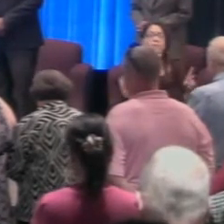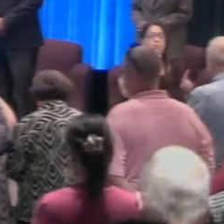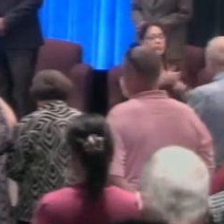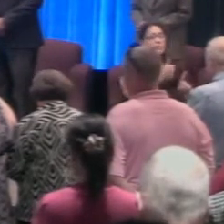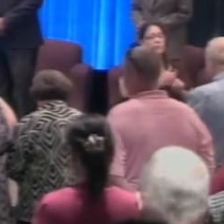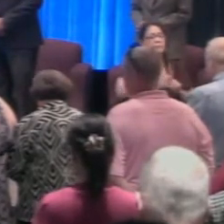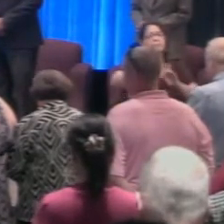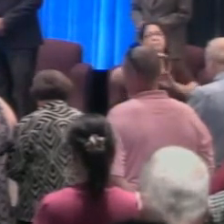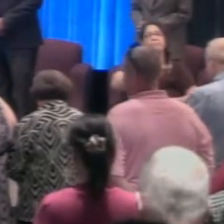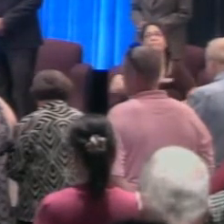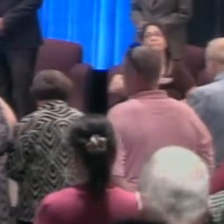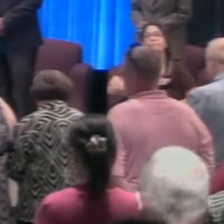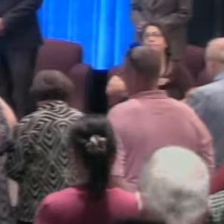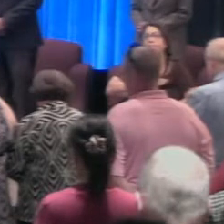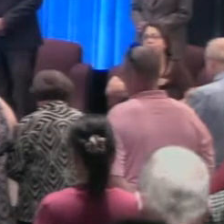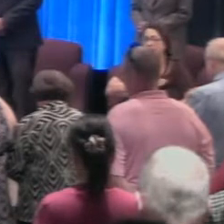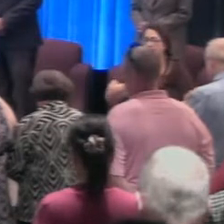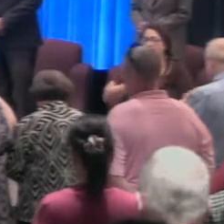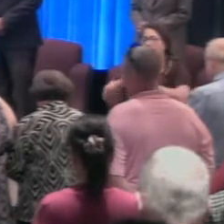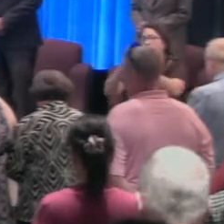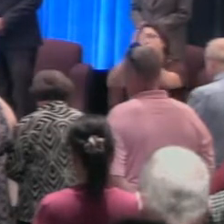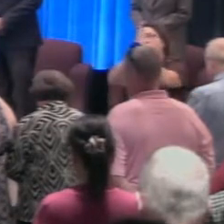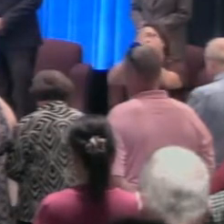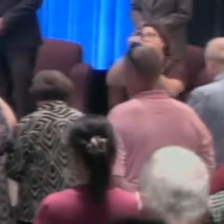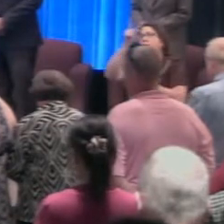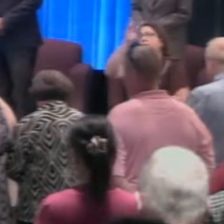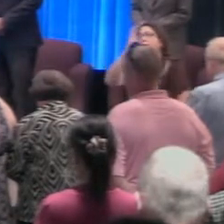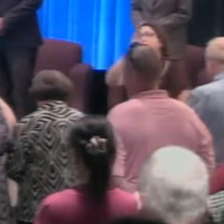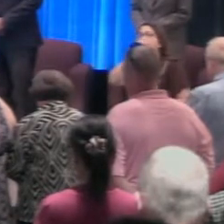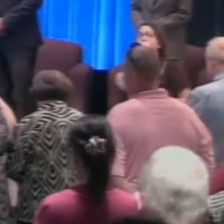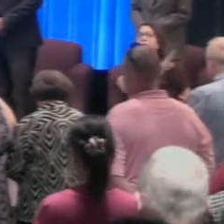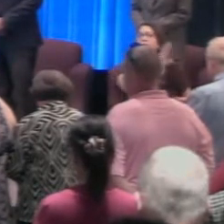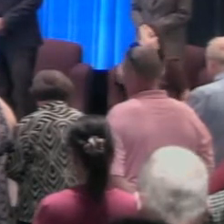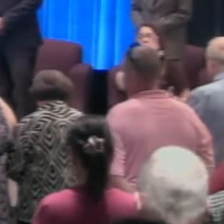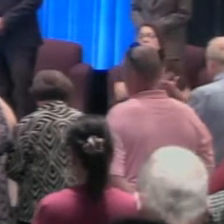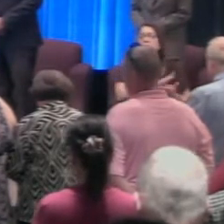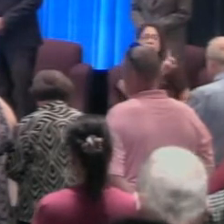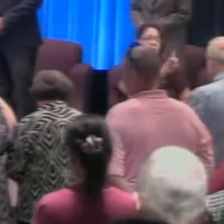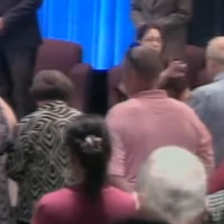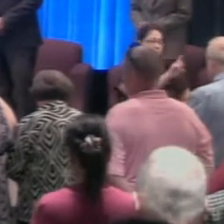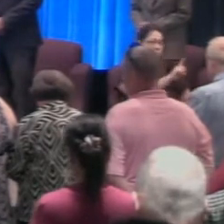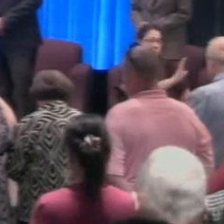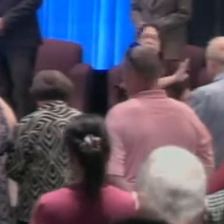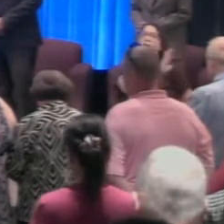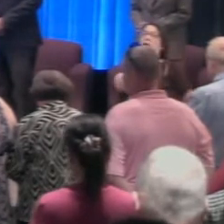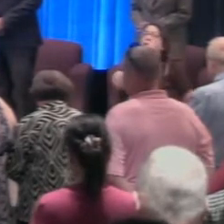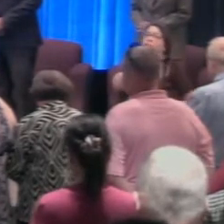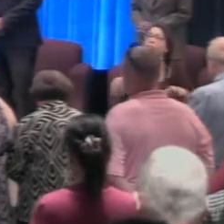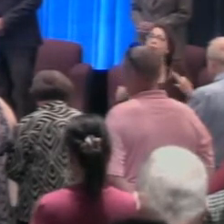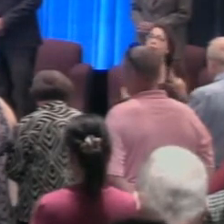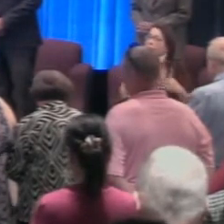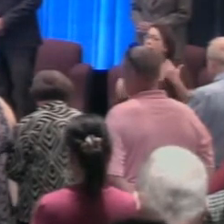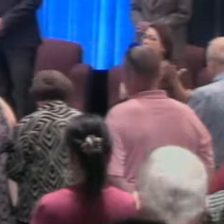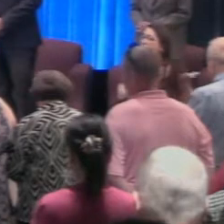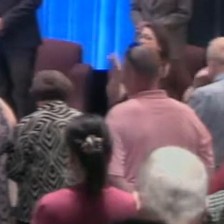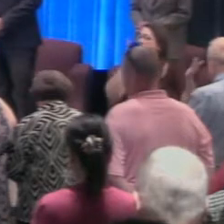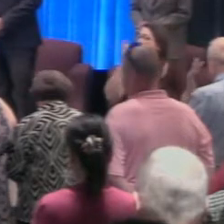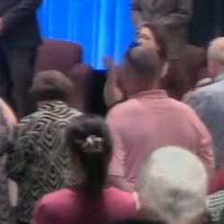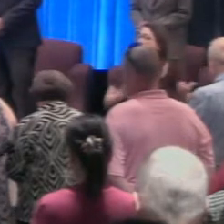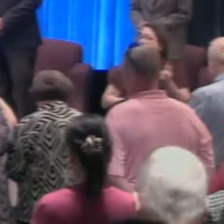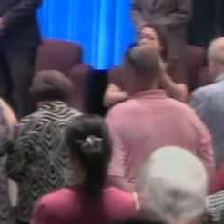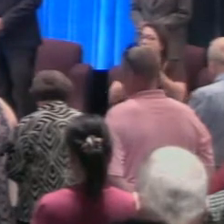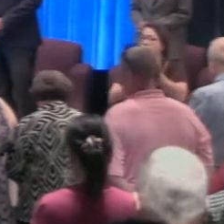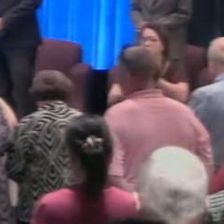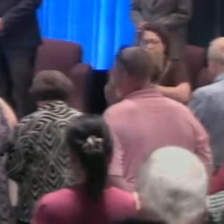come. We pray, O God, that you will bless her husband David, all her family, and all who are gathered here to support her